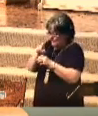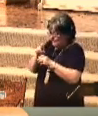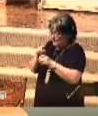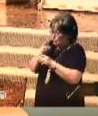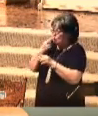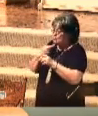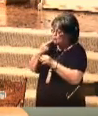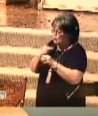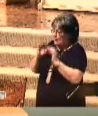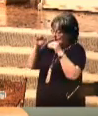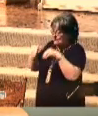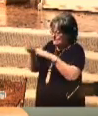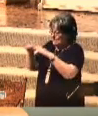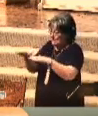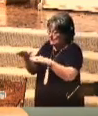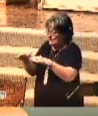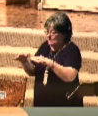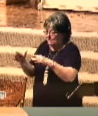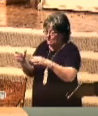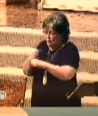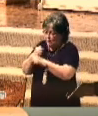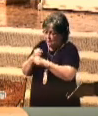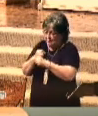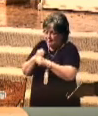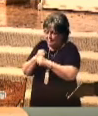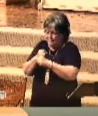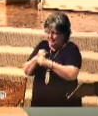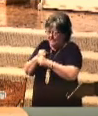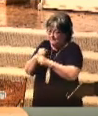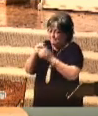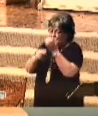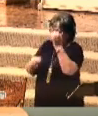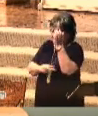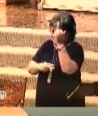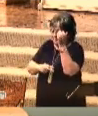and so he got his engineers together, and they built a pontoon bridge.